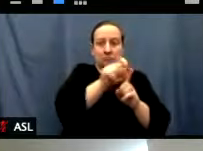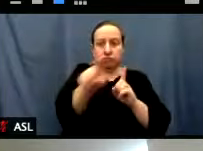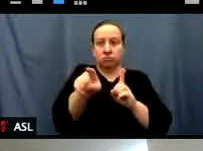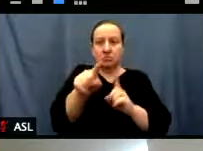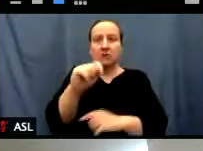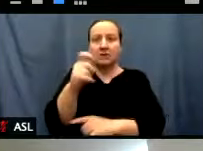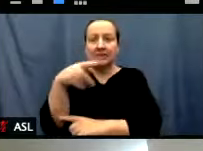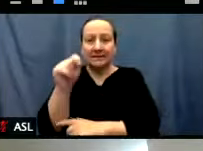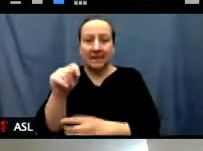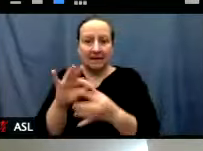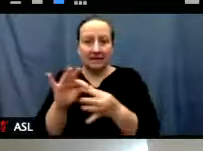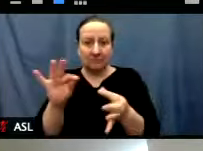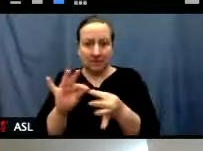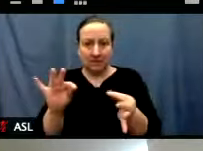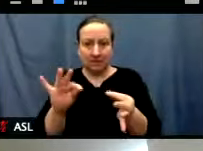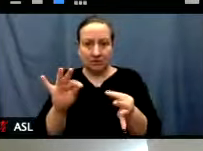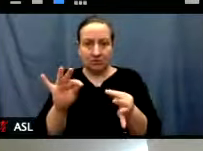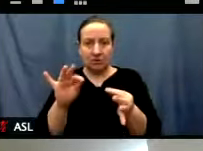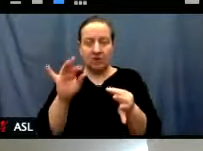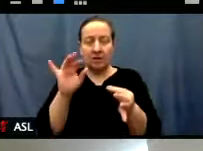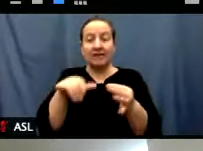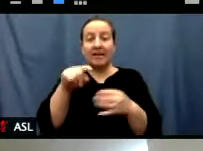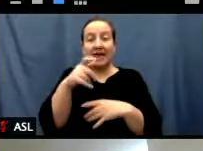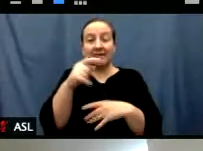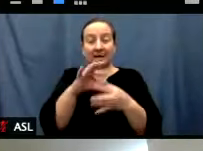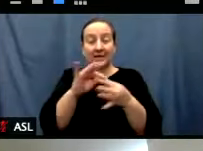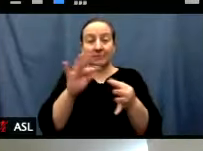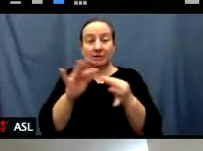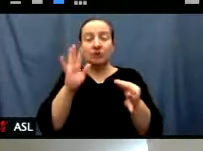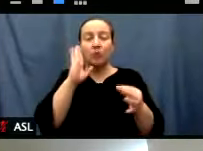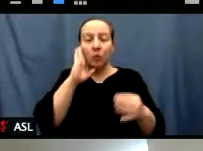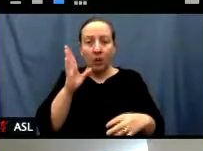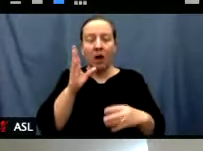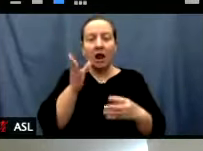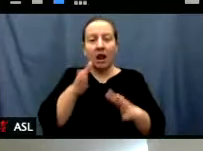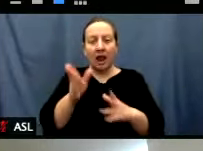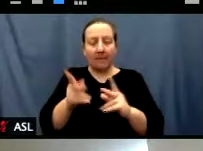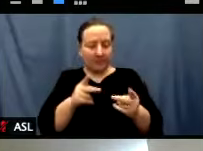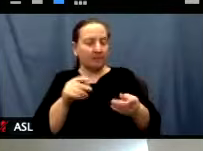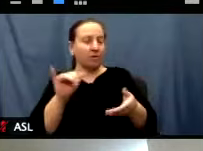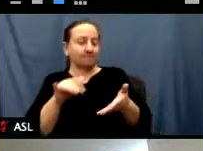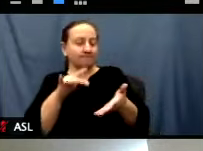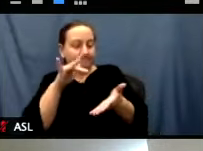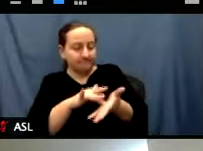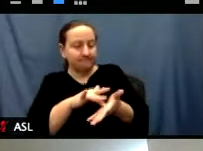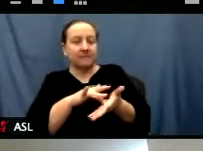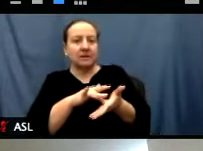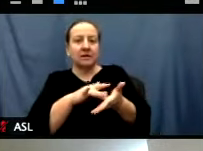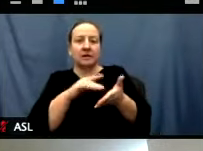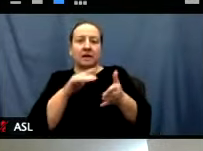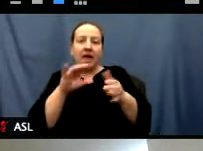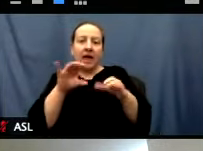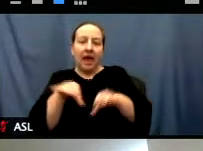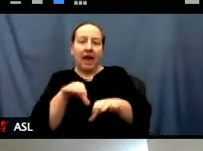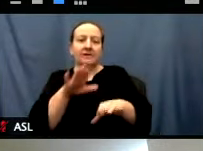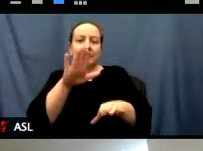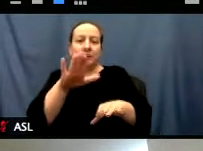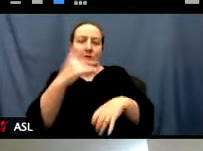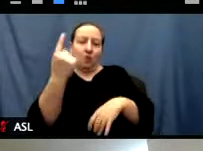text message which enables individuals to activate their one-time verification code